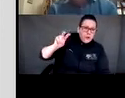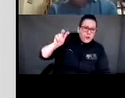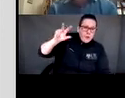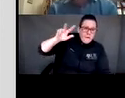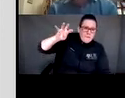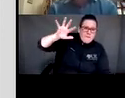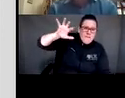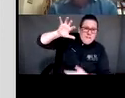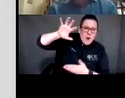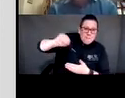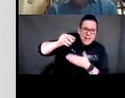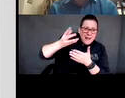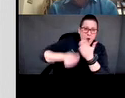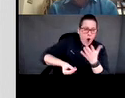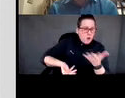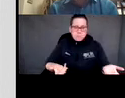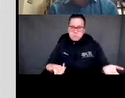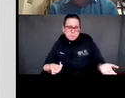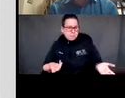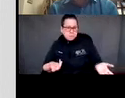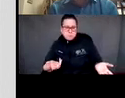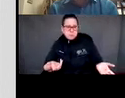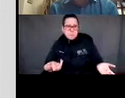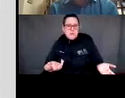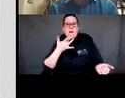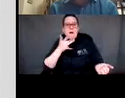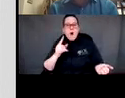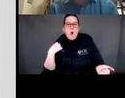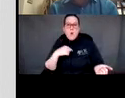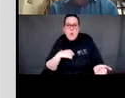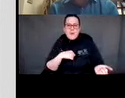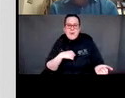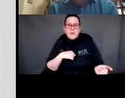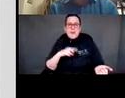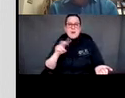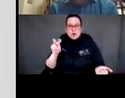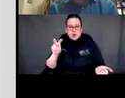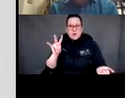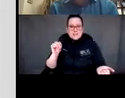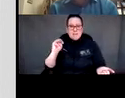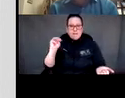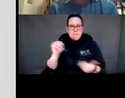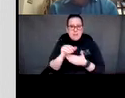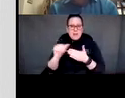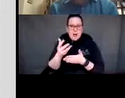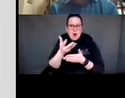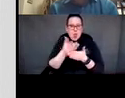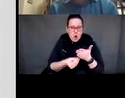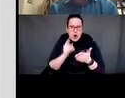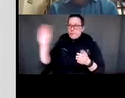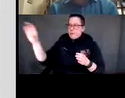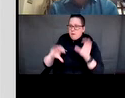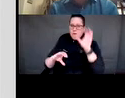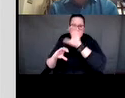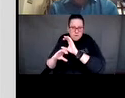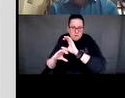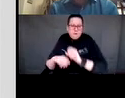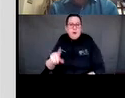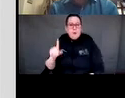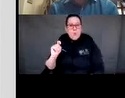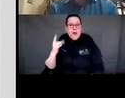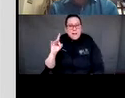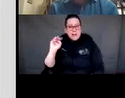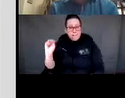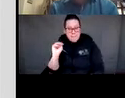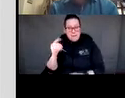dollars. And this just shows you, again, how we were able to offset that $270 million revenue loss. The $118 million in CARES Act,